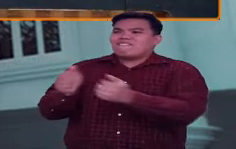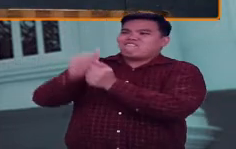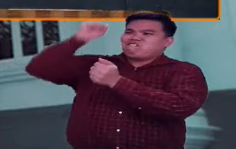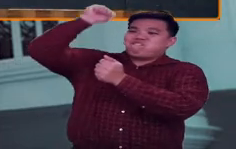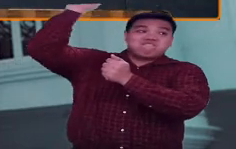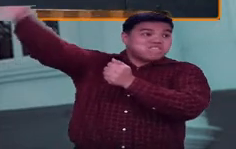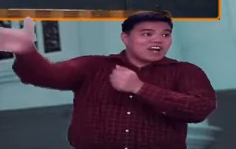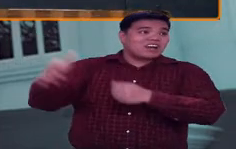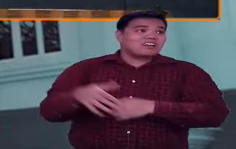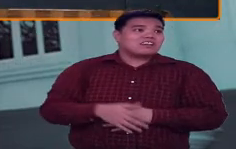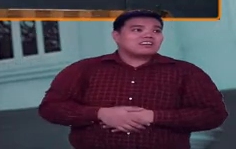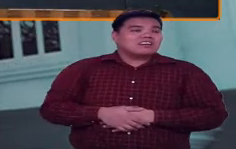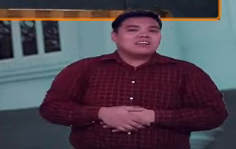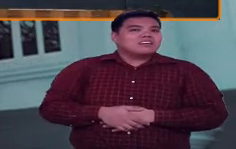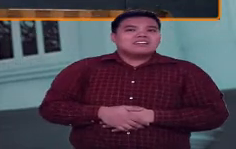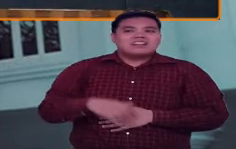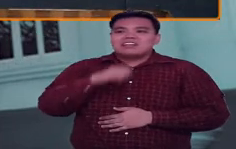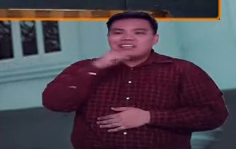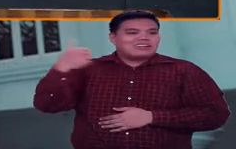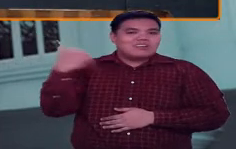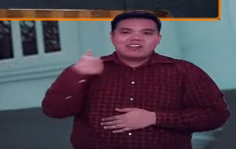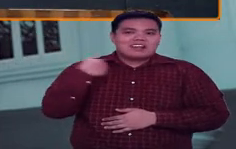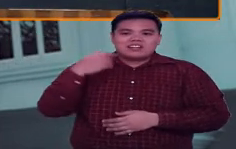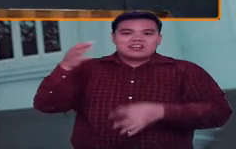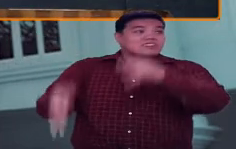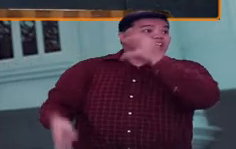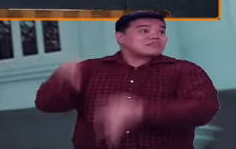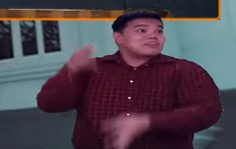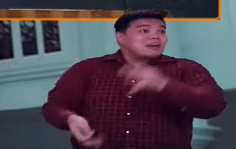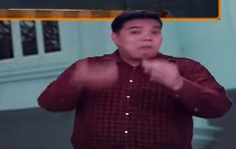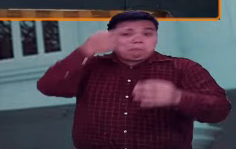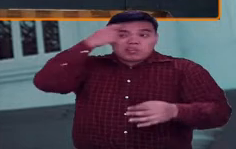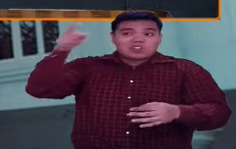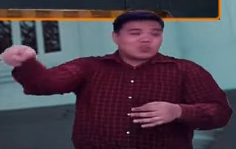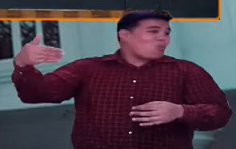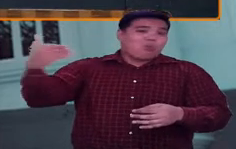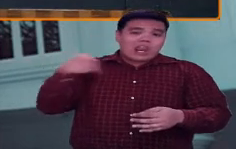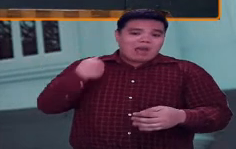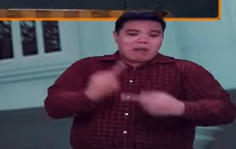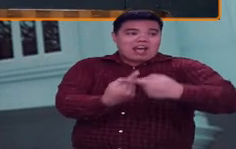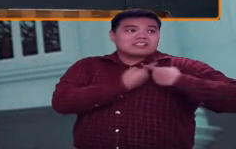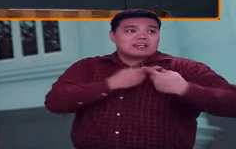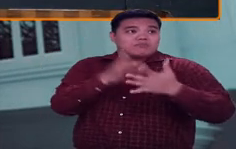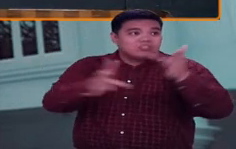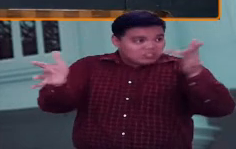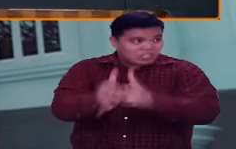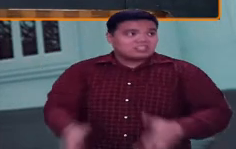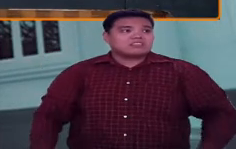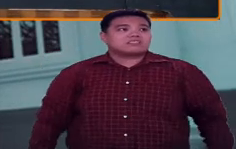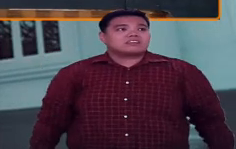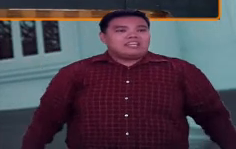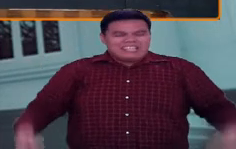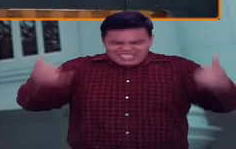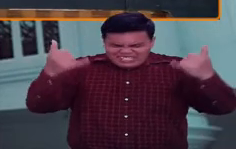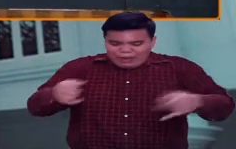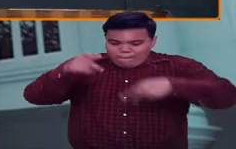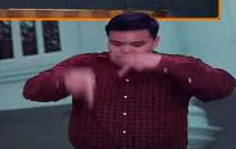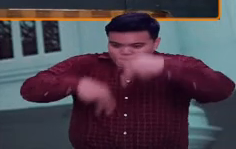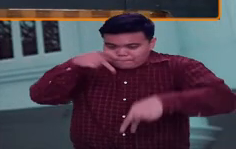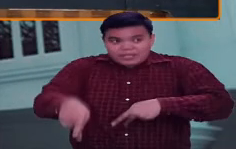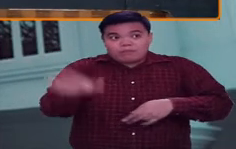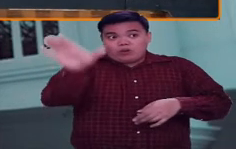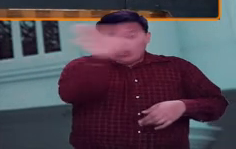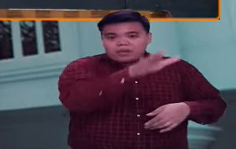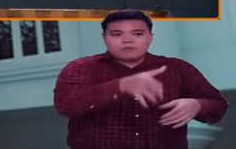way, who are not ready for judgment because they don't know about Jesus? Are there people out